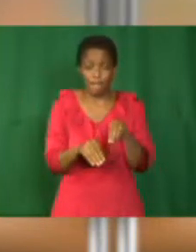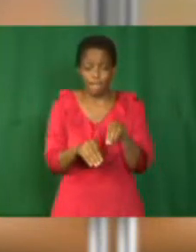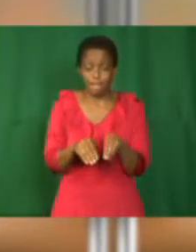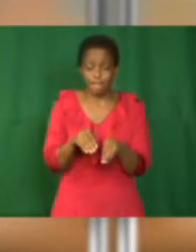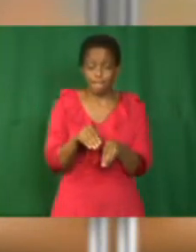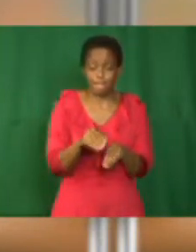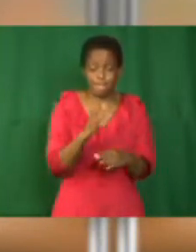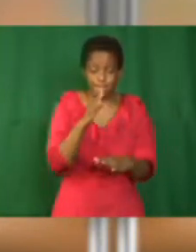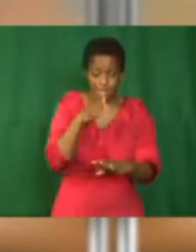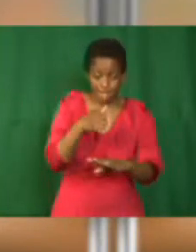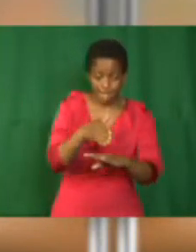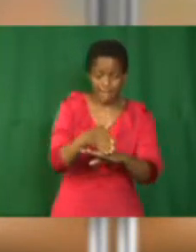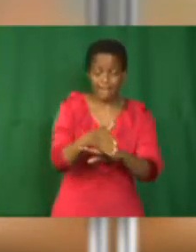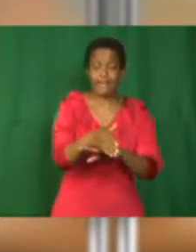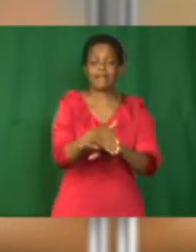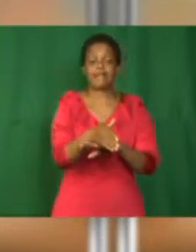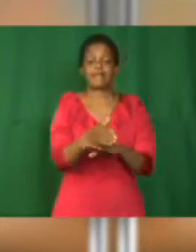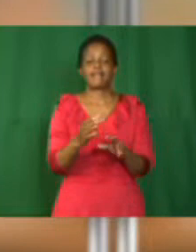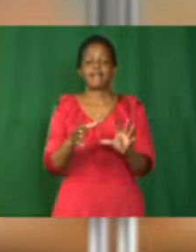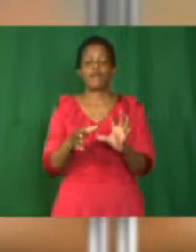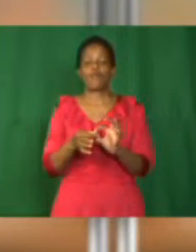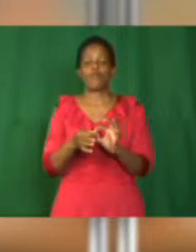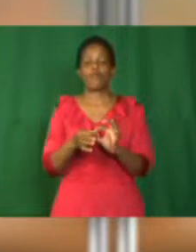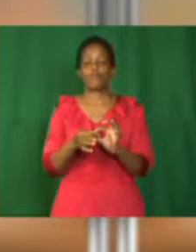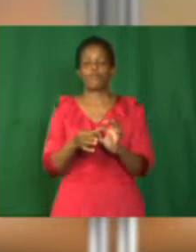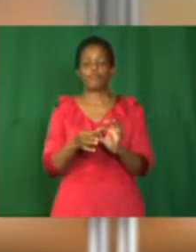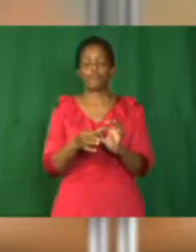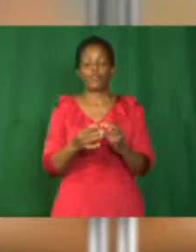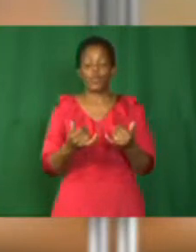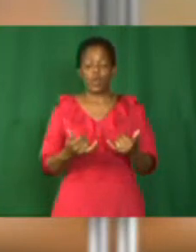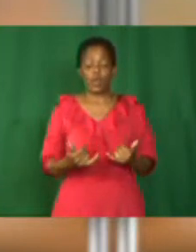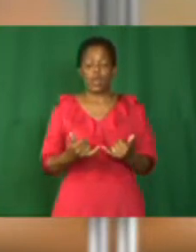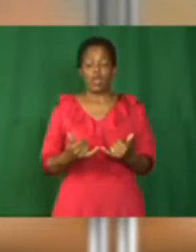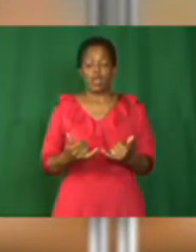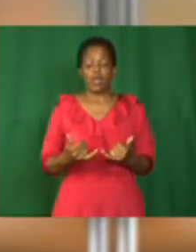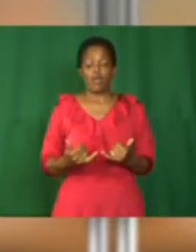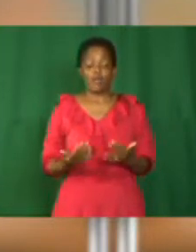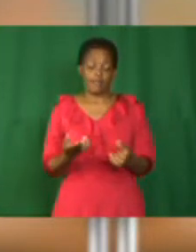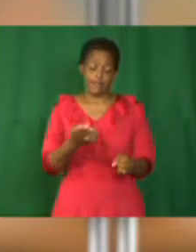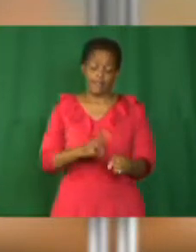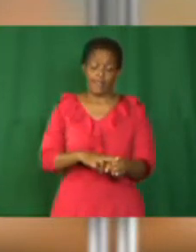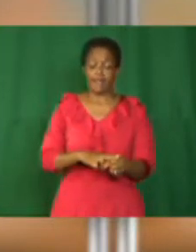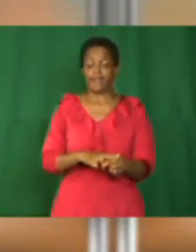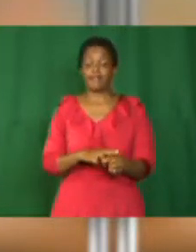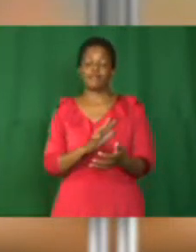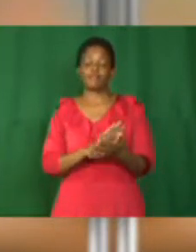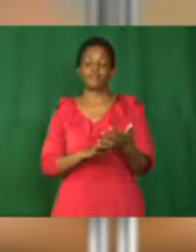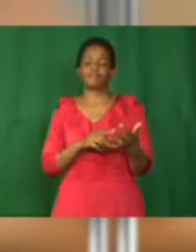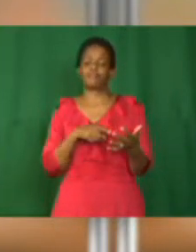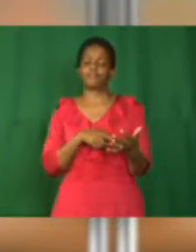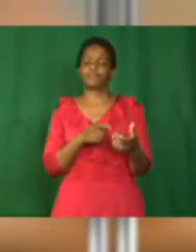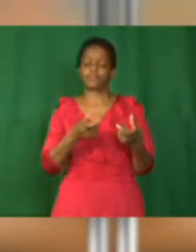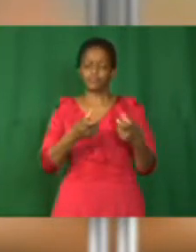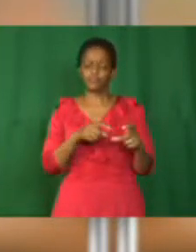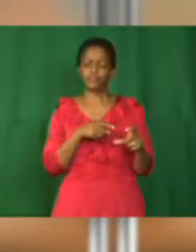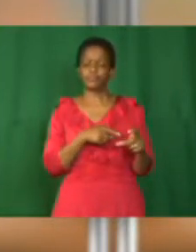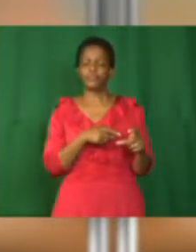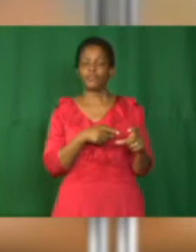Okay. Now, let us just go back to this paragraph here. It says this